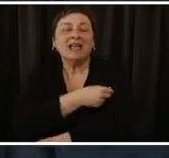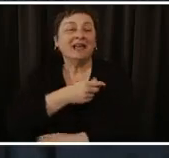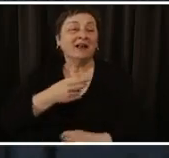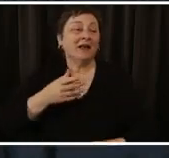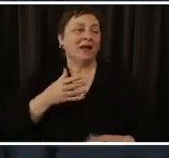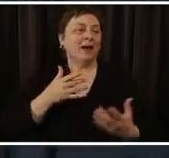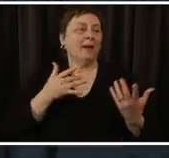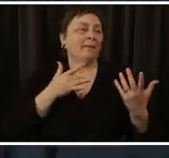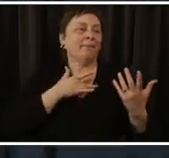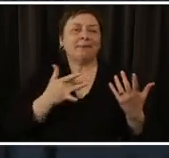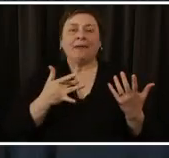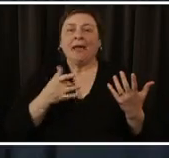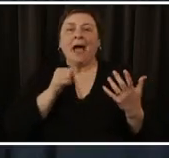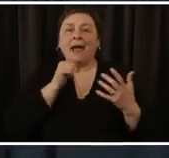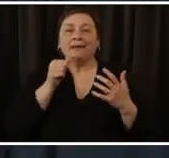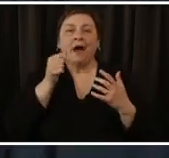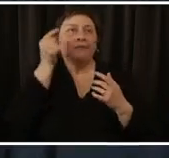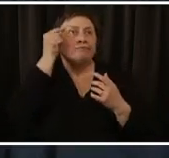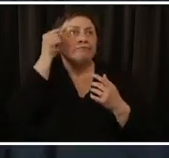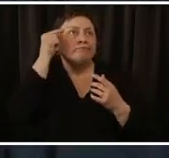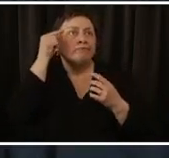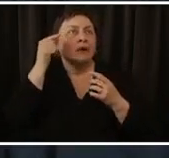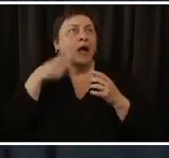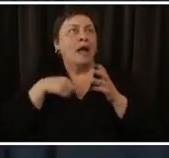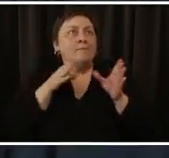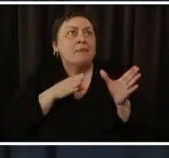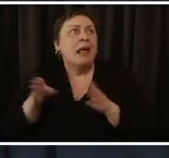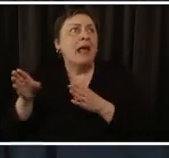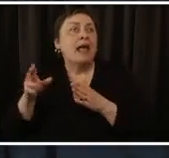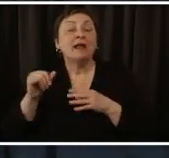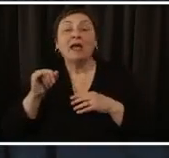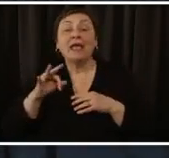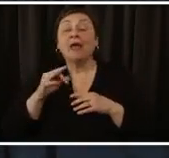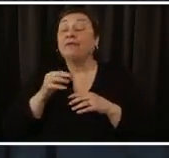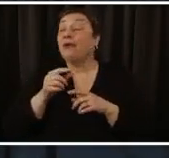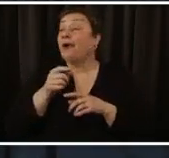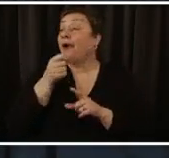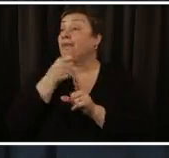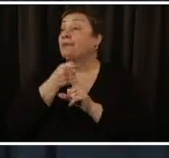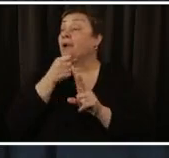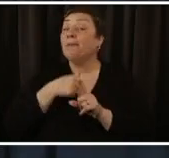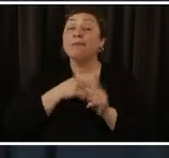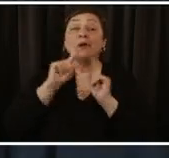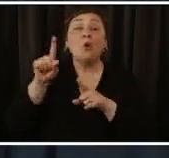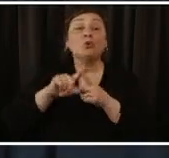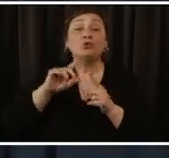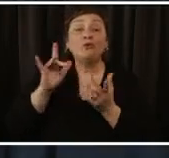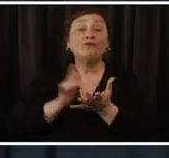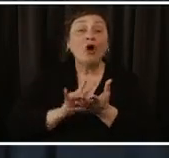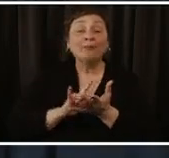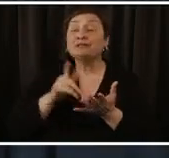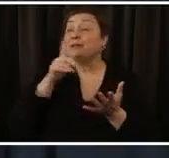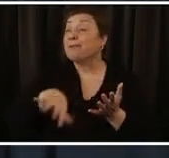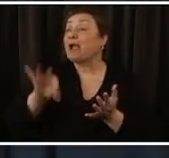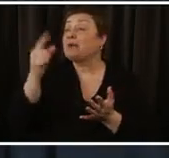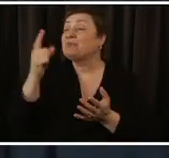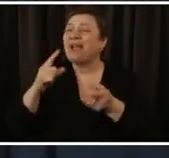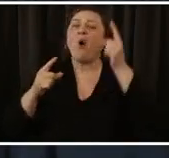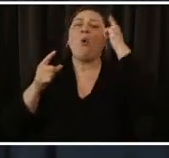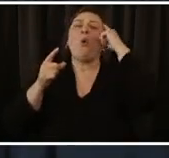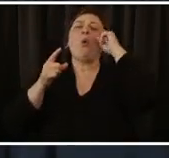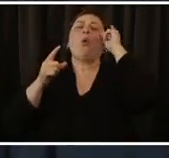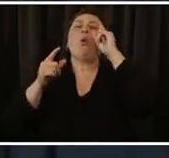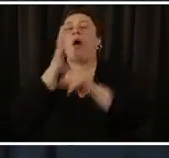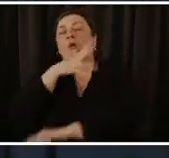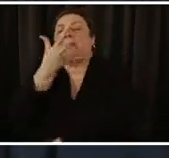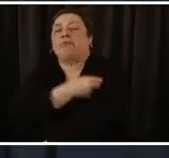not something I went out of my way to get. If it was there and convenient, I was picking up something in the pharmacy and I saw it, maybe I'd get it. But I certainly wouldn't make